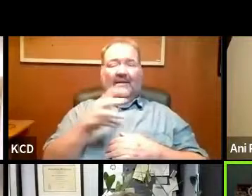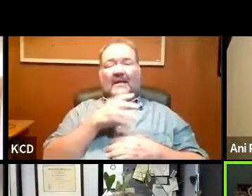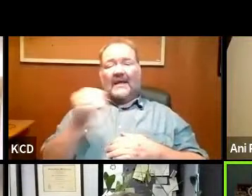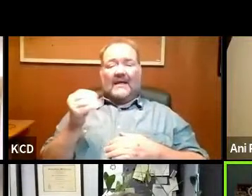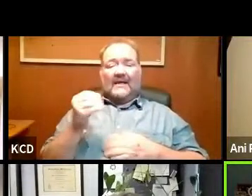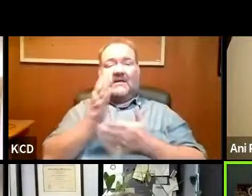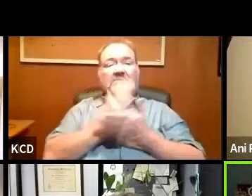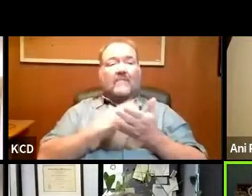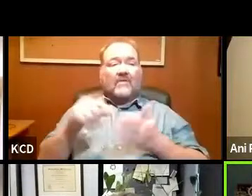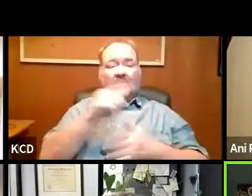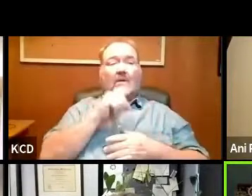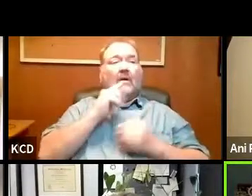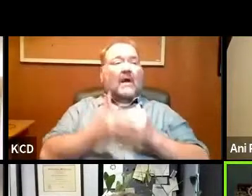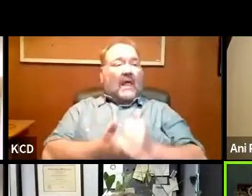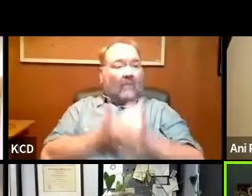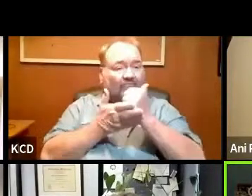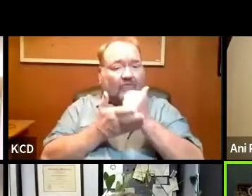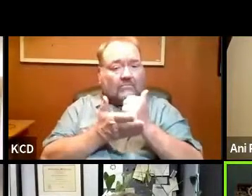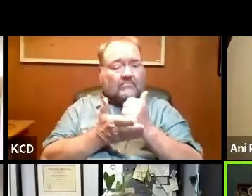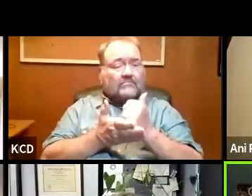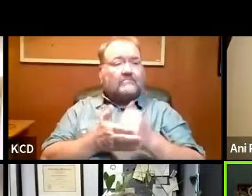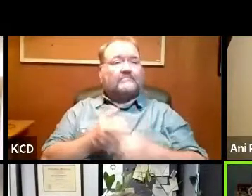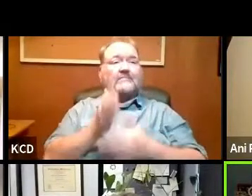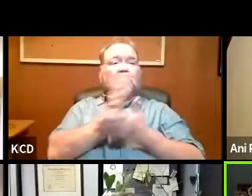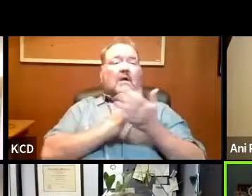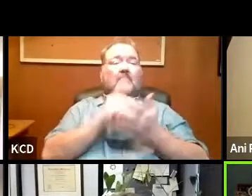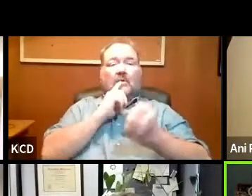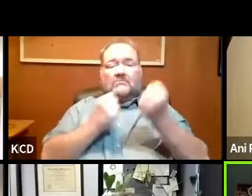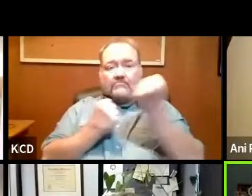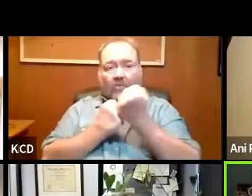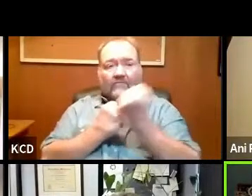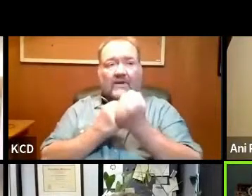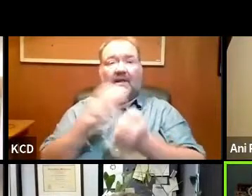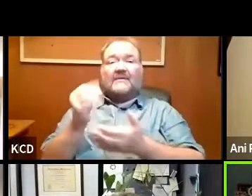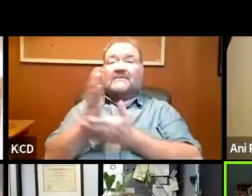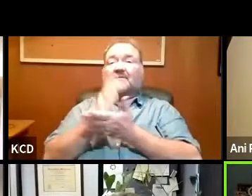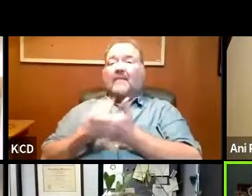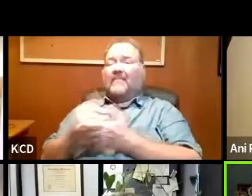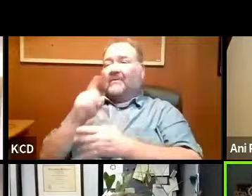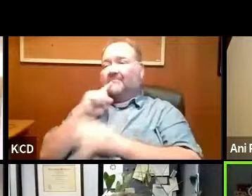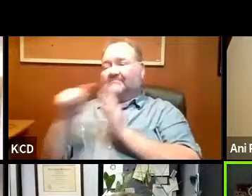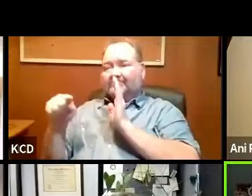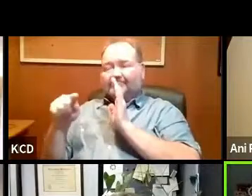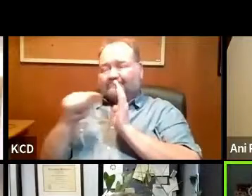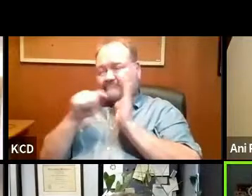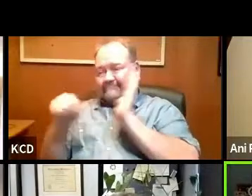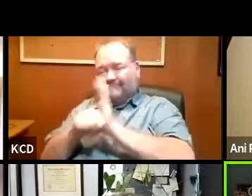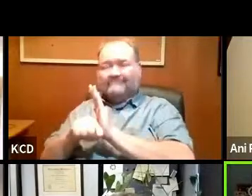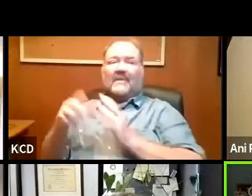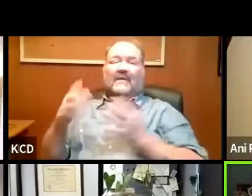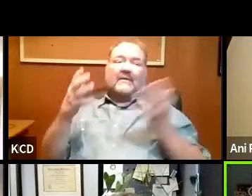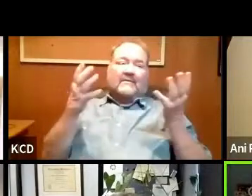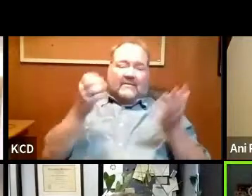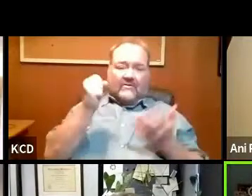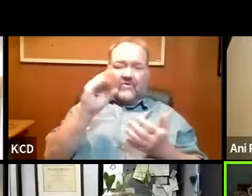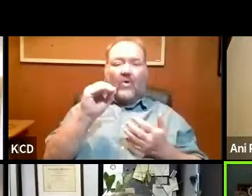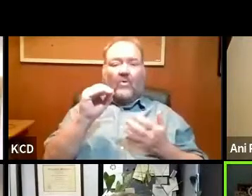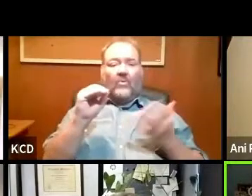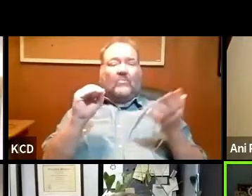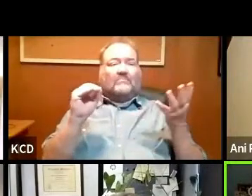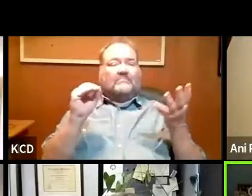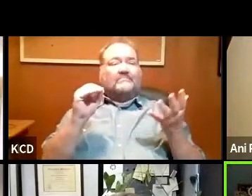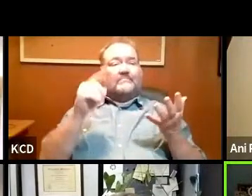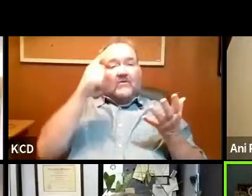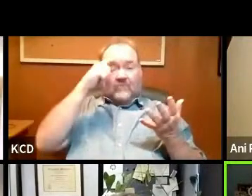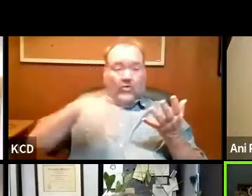And some of them are very helpful. Some of them are supportive and some of them are not. And so,